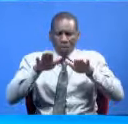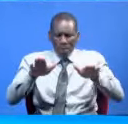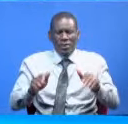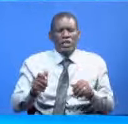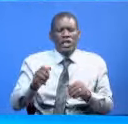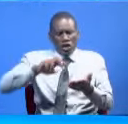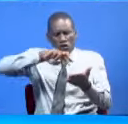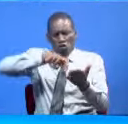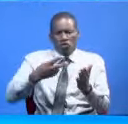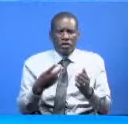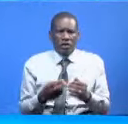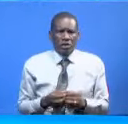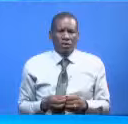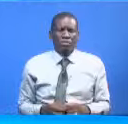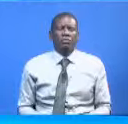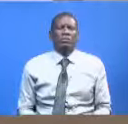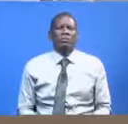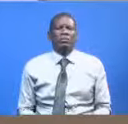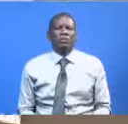Rukia Bule has more.